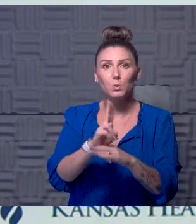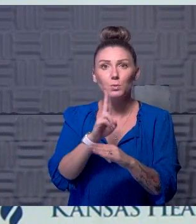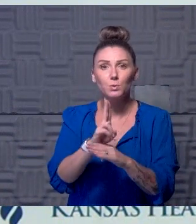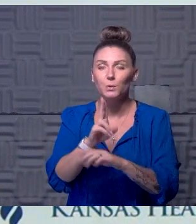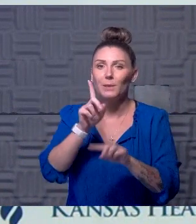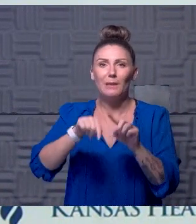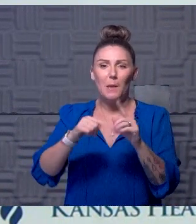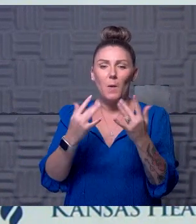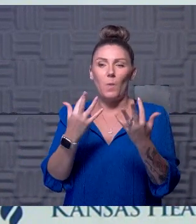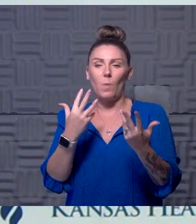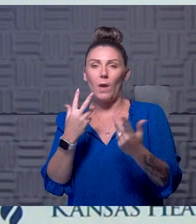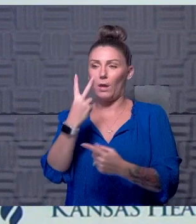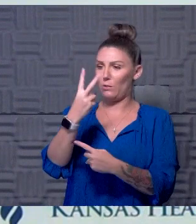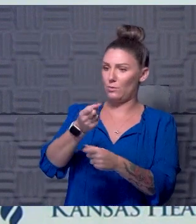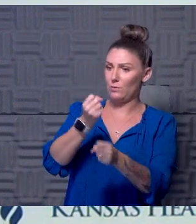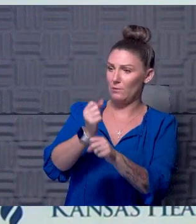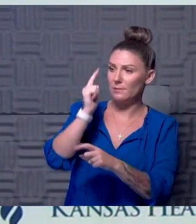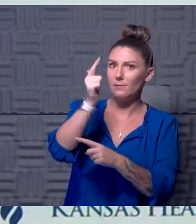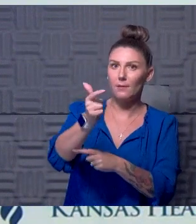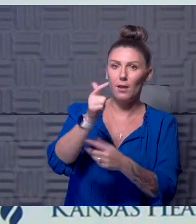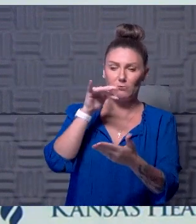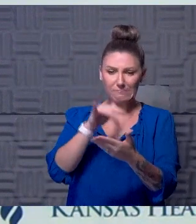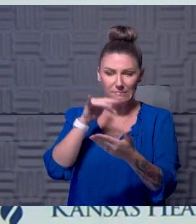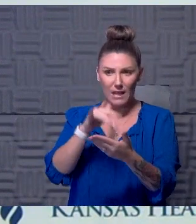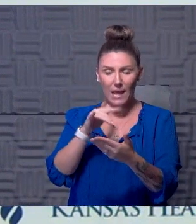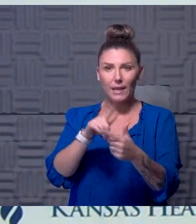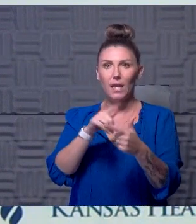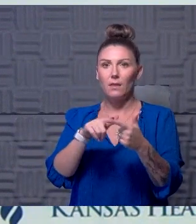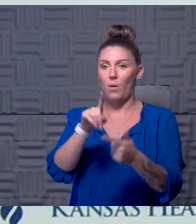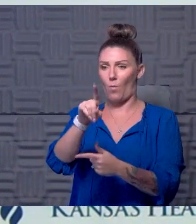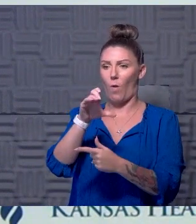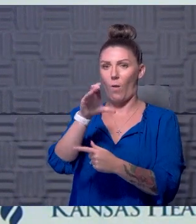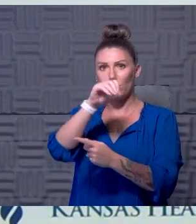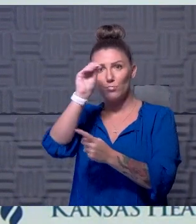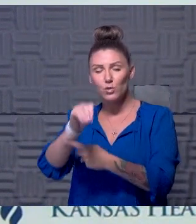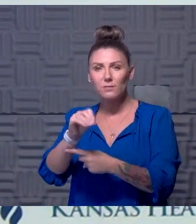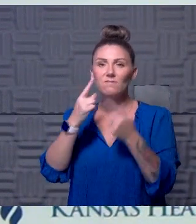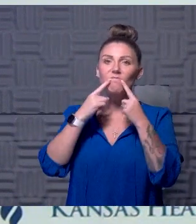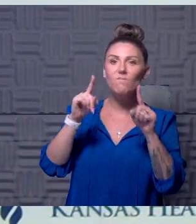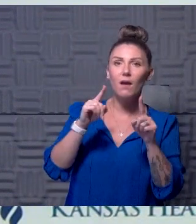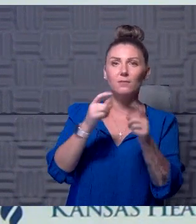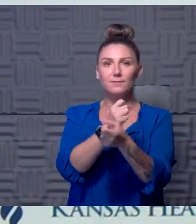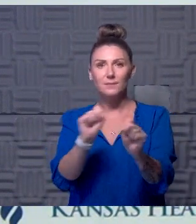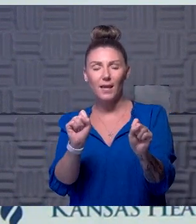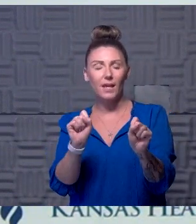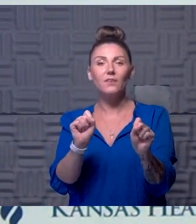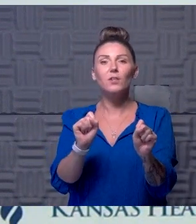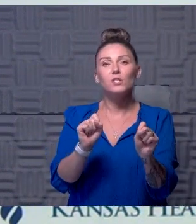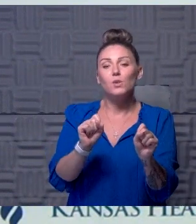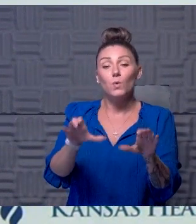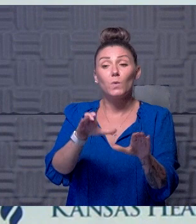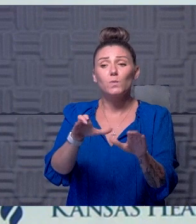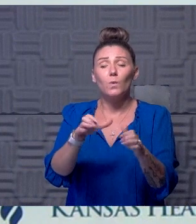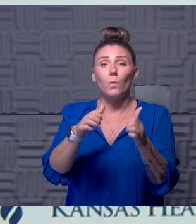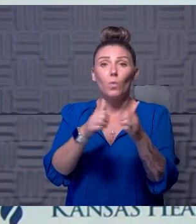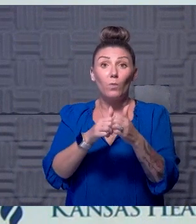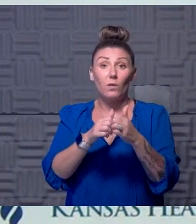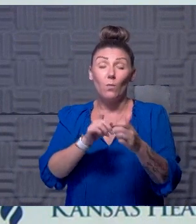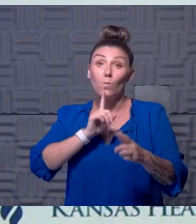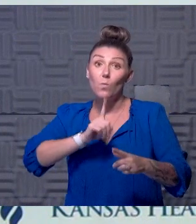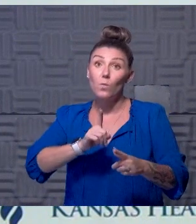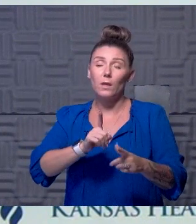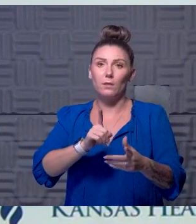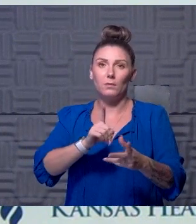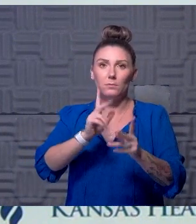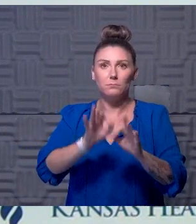2-year study to show that the drug is 100% effective and safe. So you do it with very close supervision, but